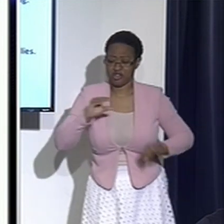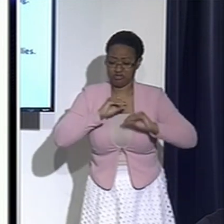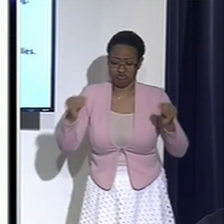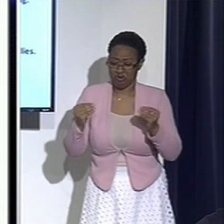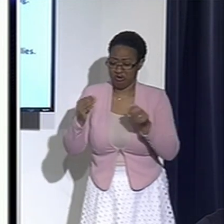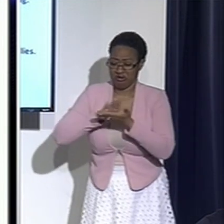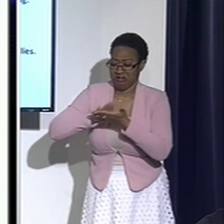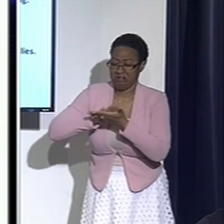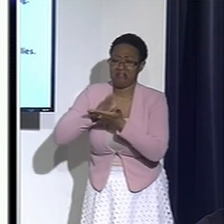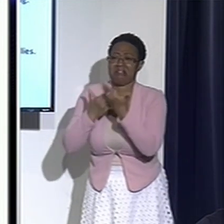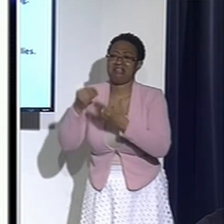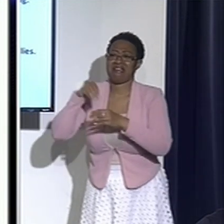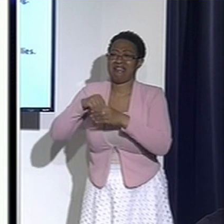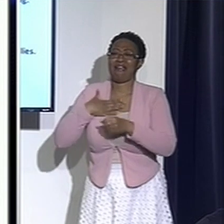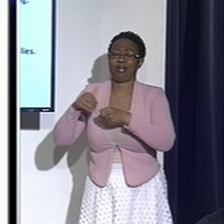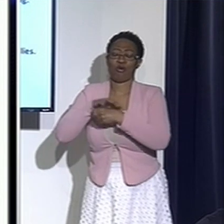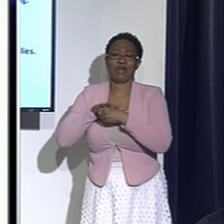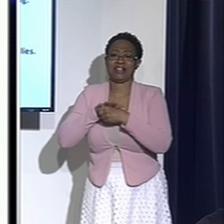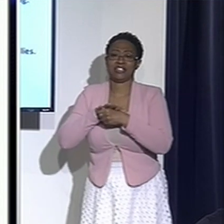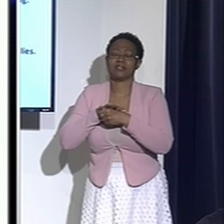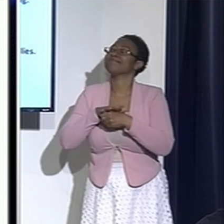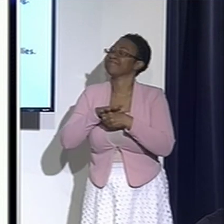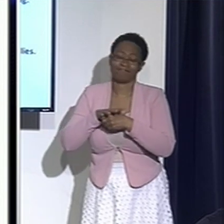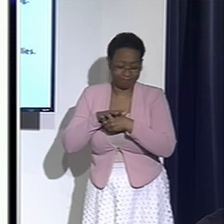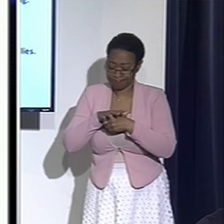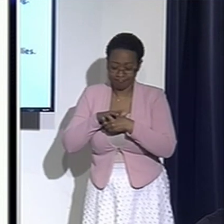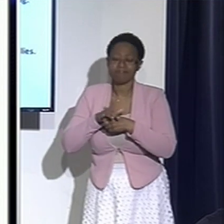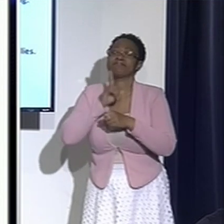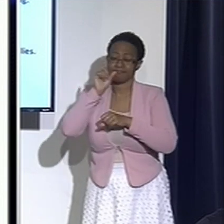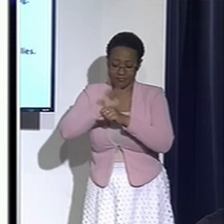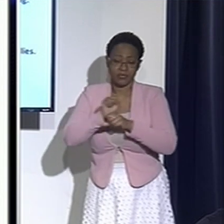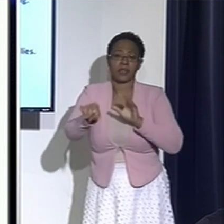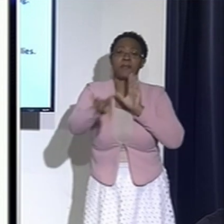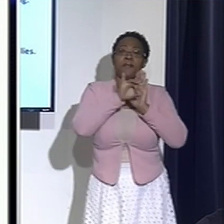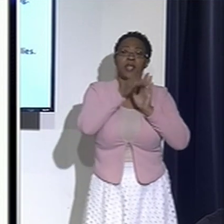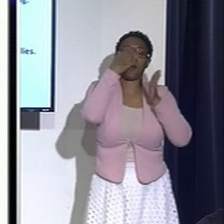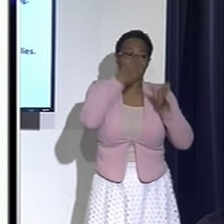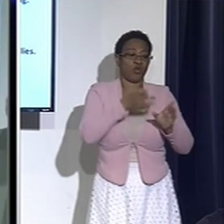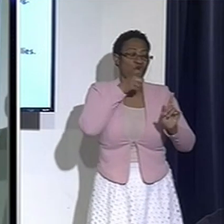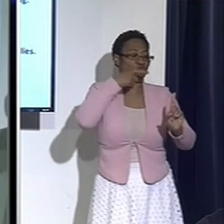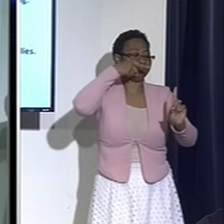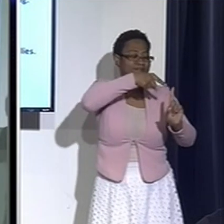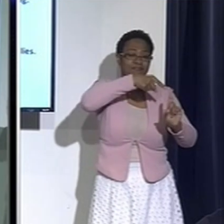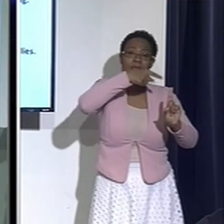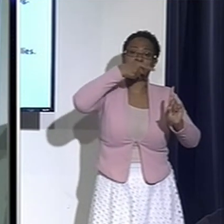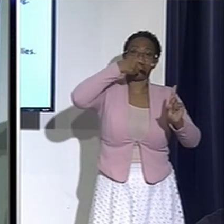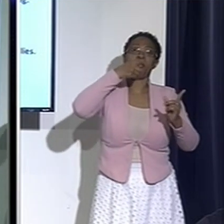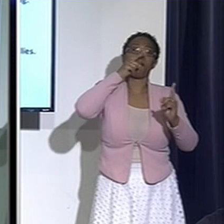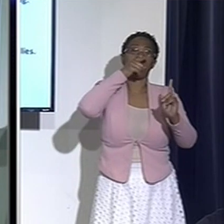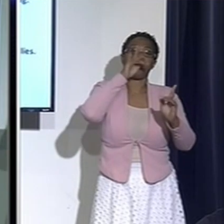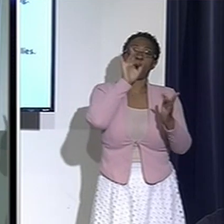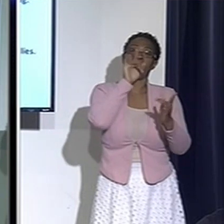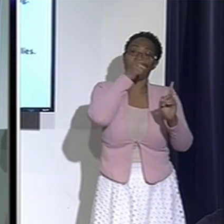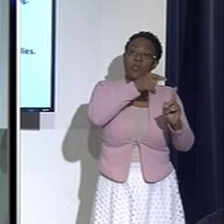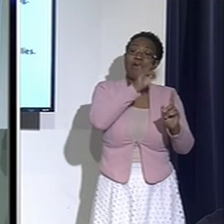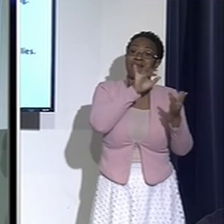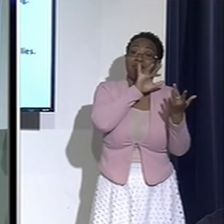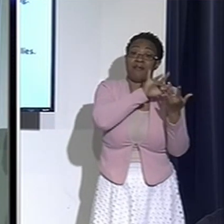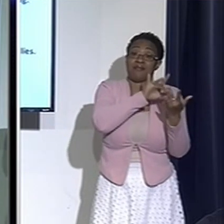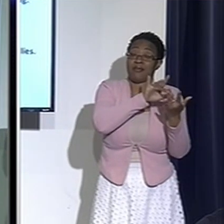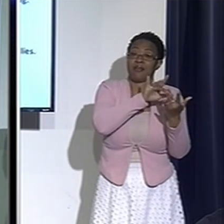hand sanitizer in our location. There will be somebody in your department designated. If you're a private company,